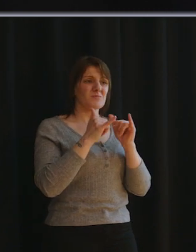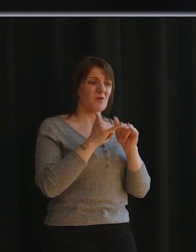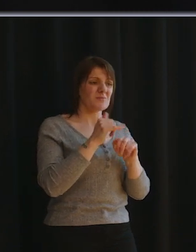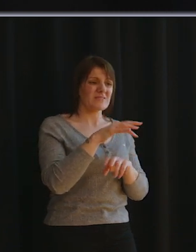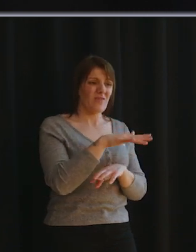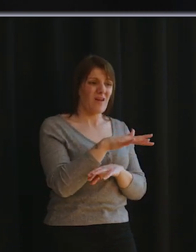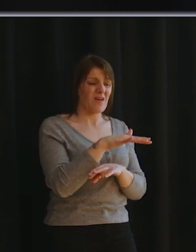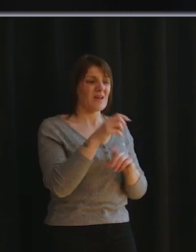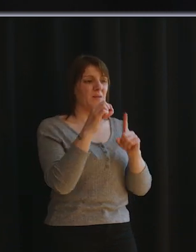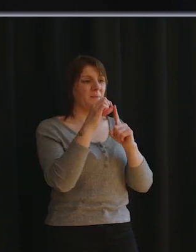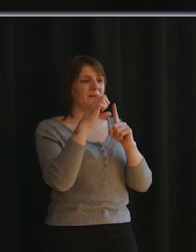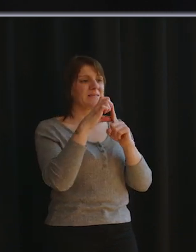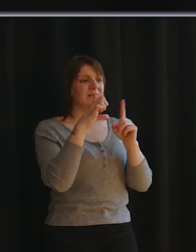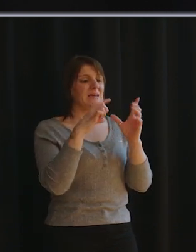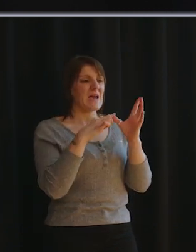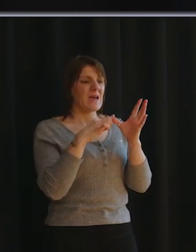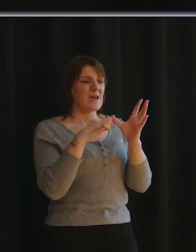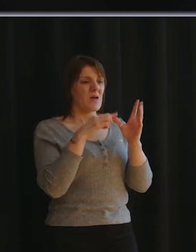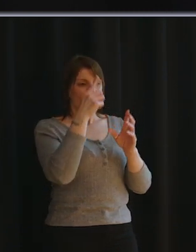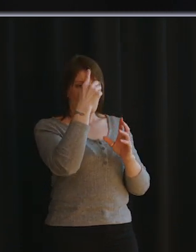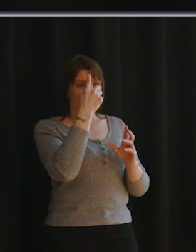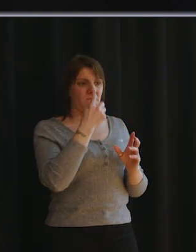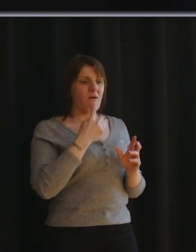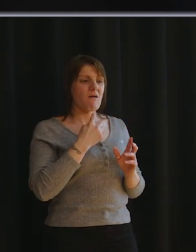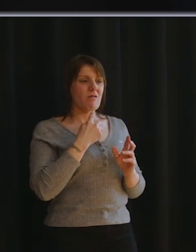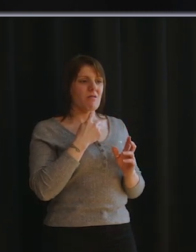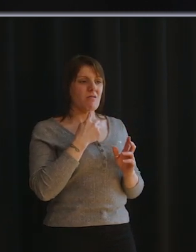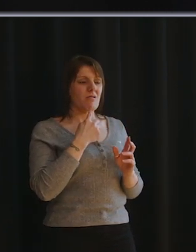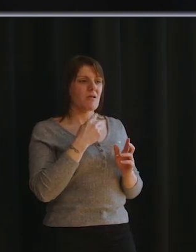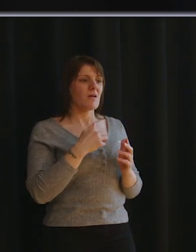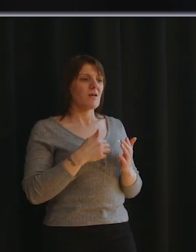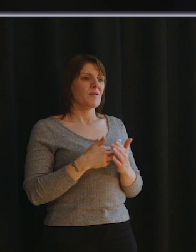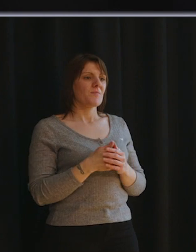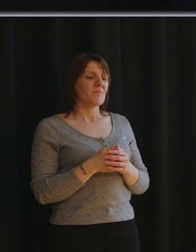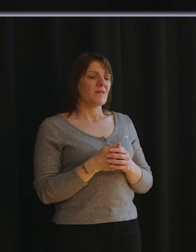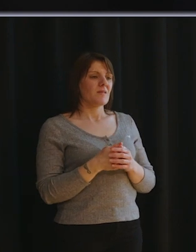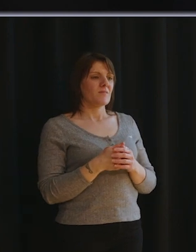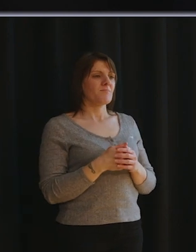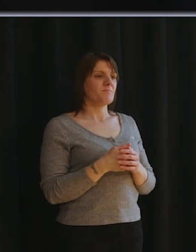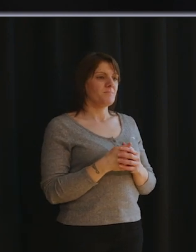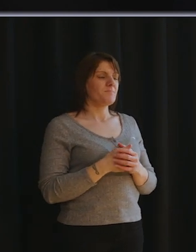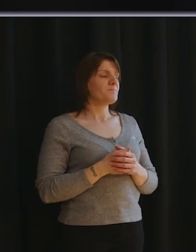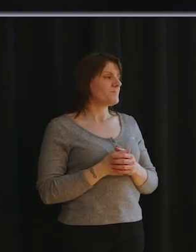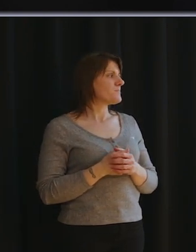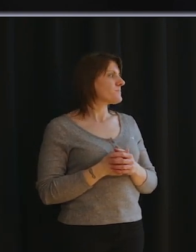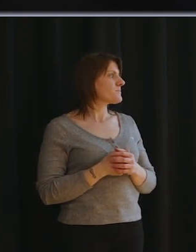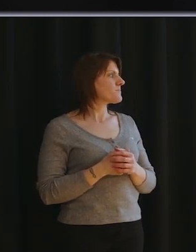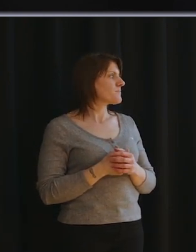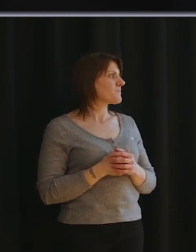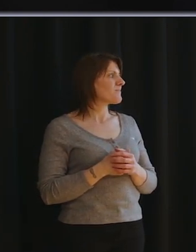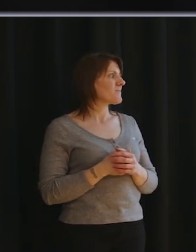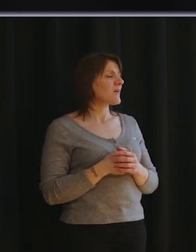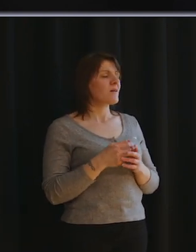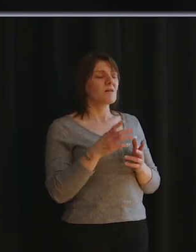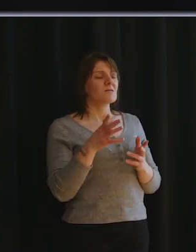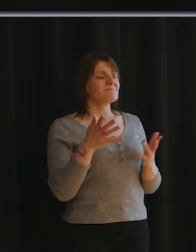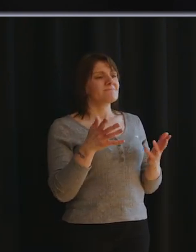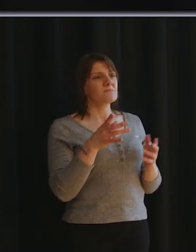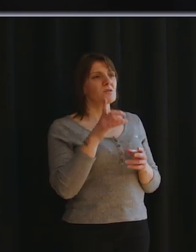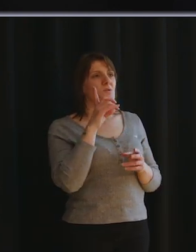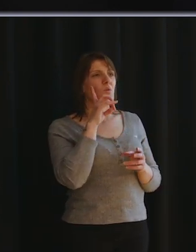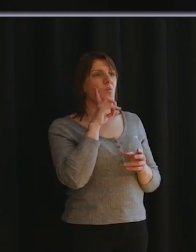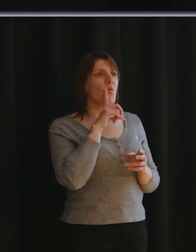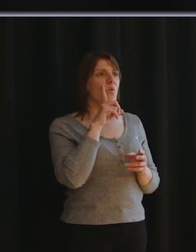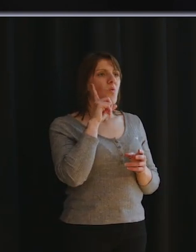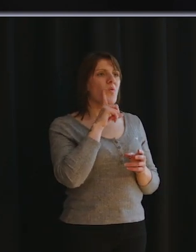PDA profile. They have rigidity around certain aspects that they want to avoid. They don't necessarily have it